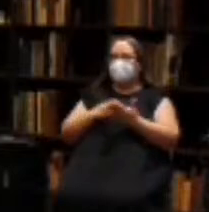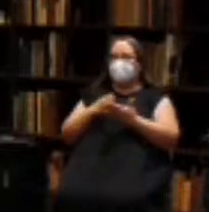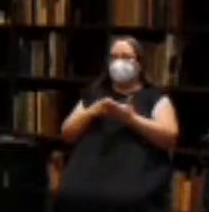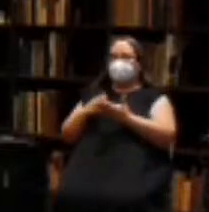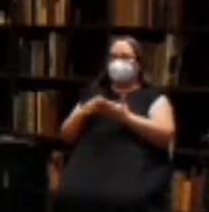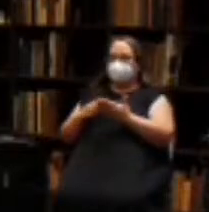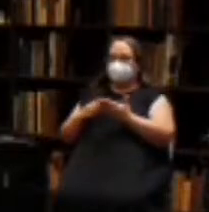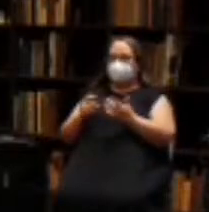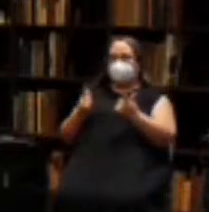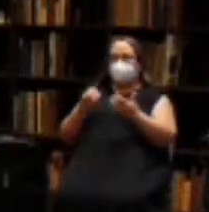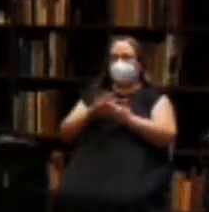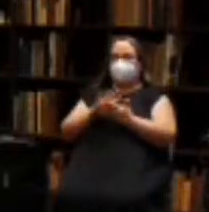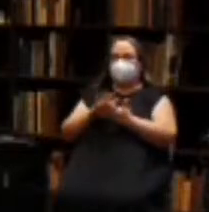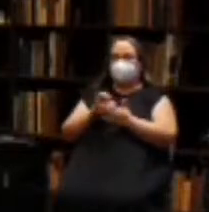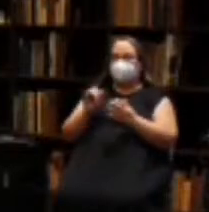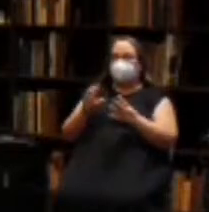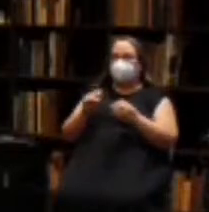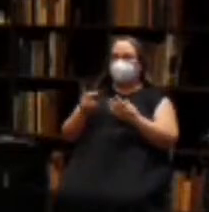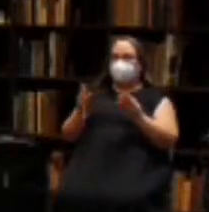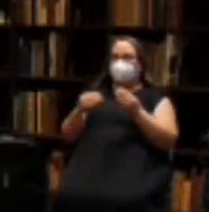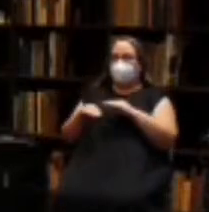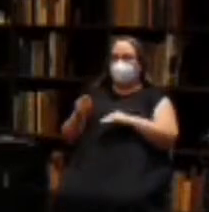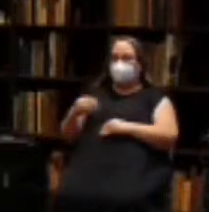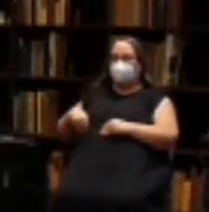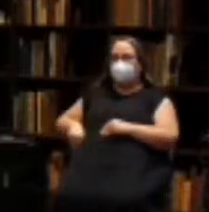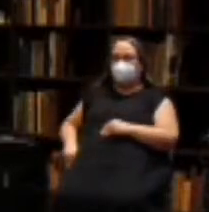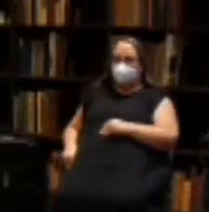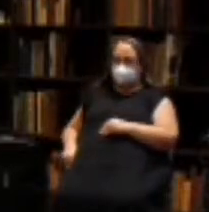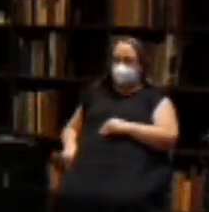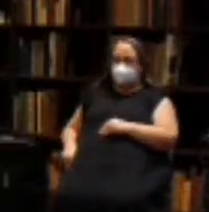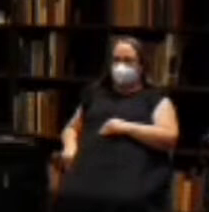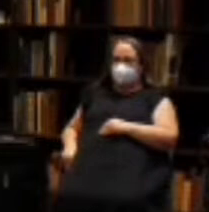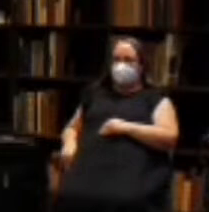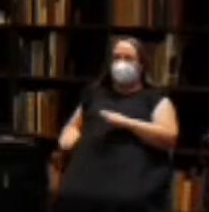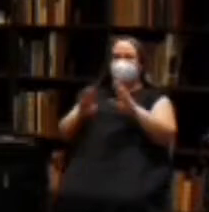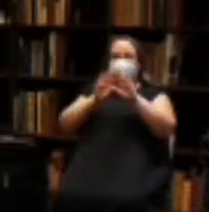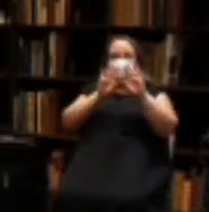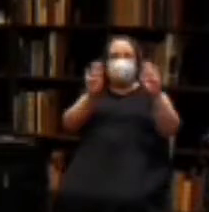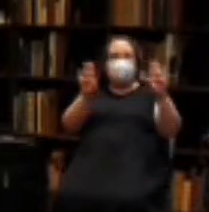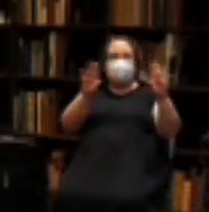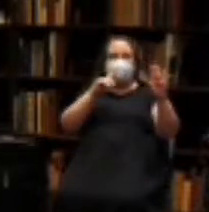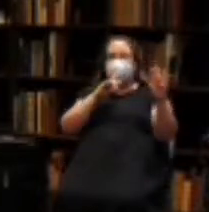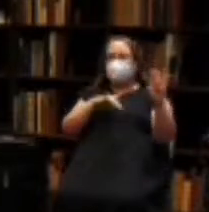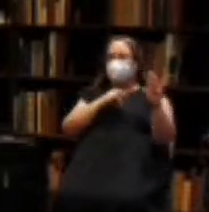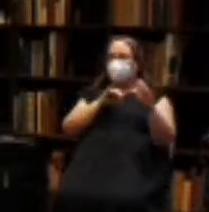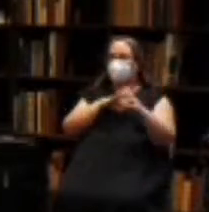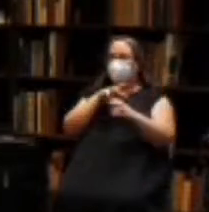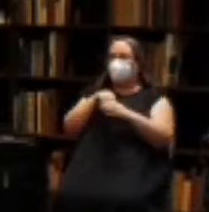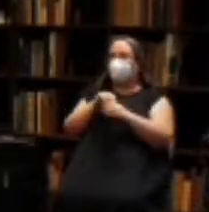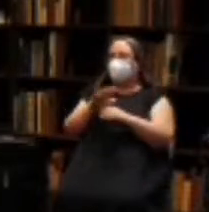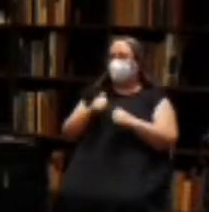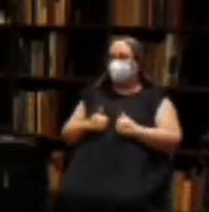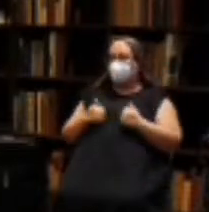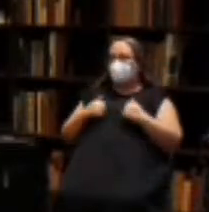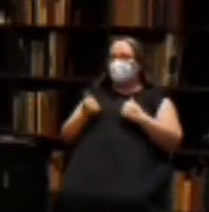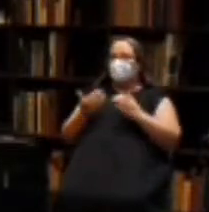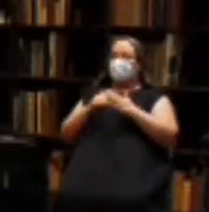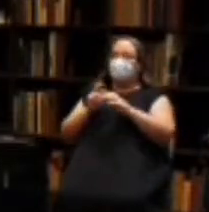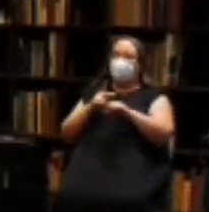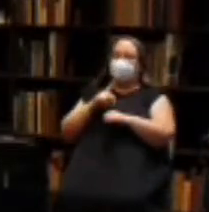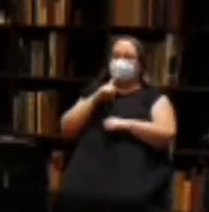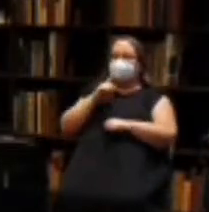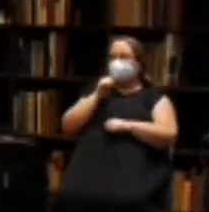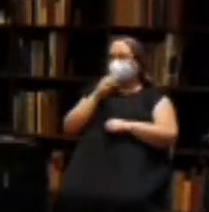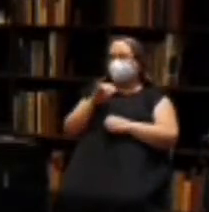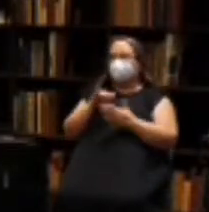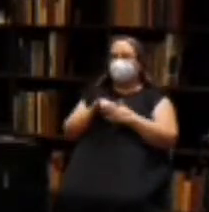pieces of paper, so that people could like fold them up and put them in their pocket, put them on their wall, really feel like it was part of their life. So again, poetry is not a